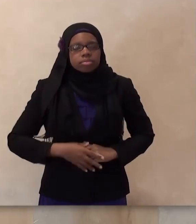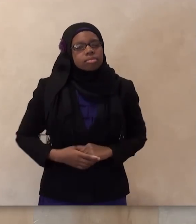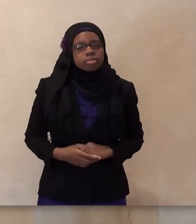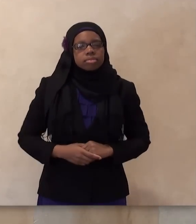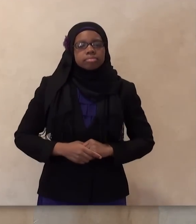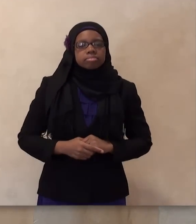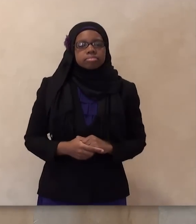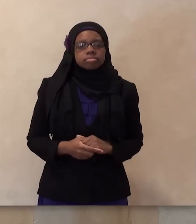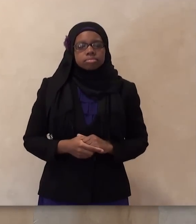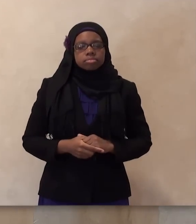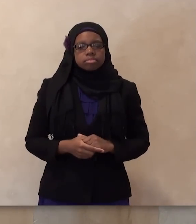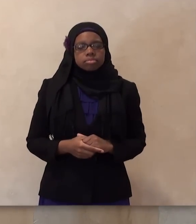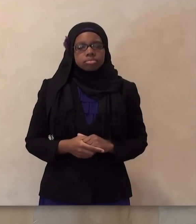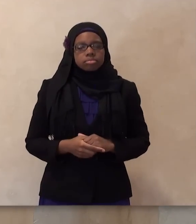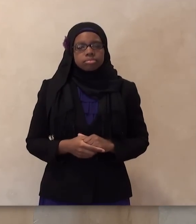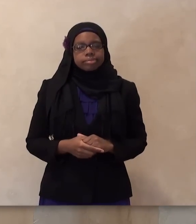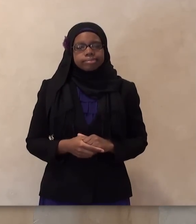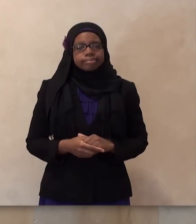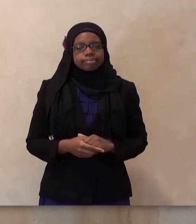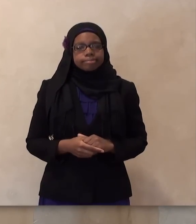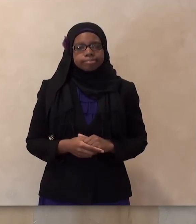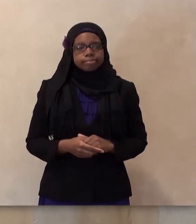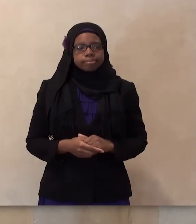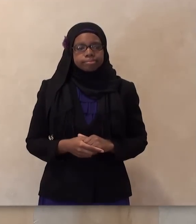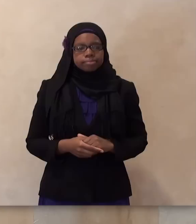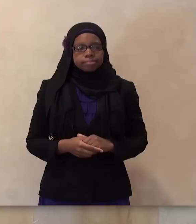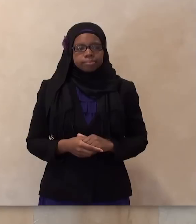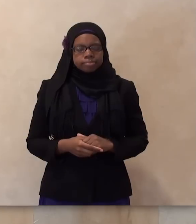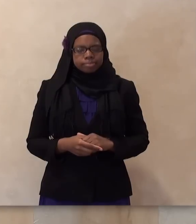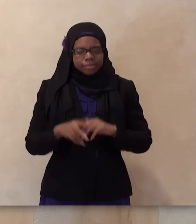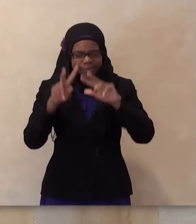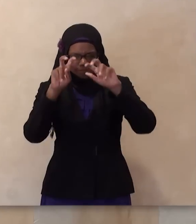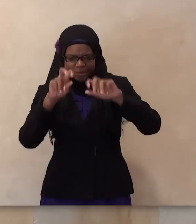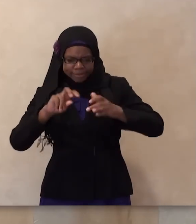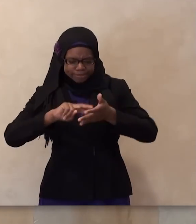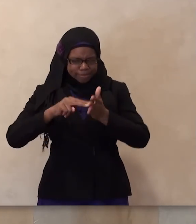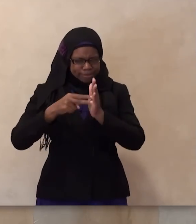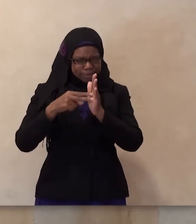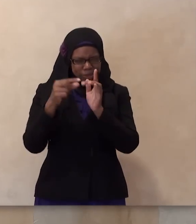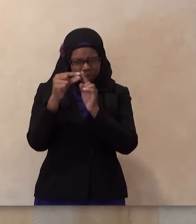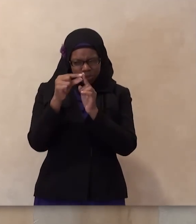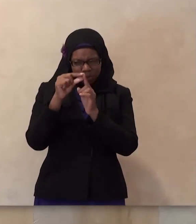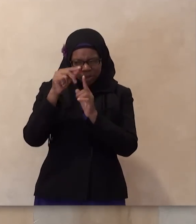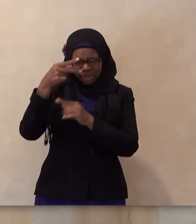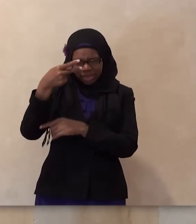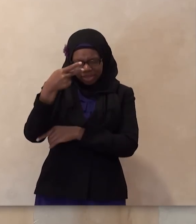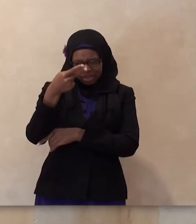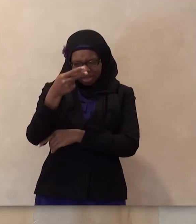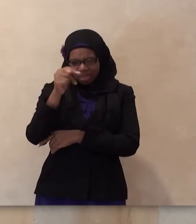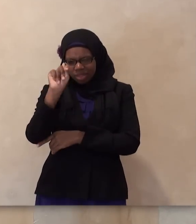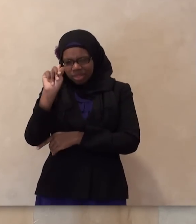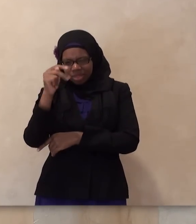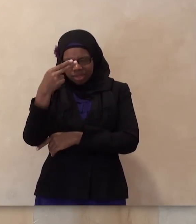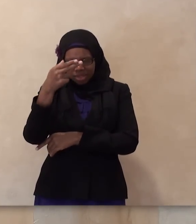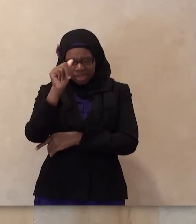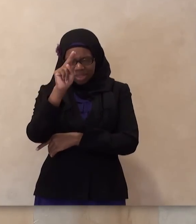When we look upon the meaning of the word thank, and which is shukr in Arabic,